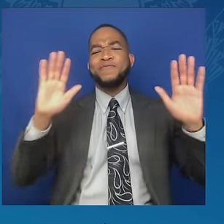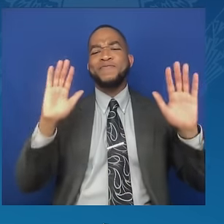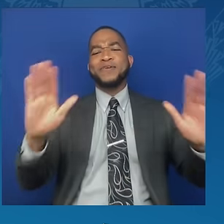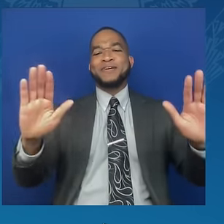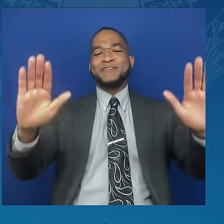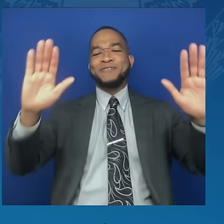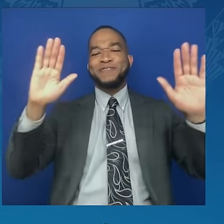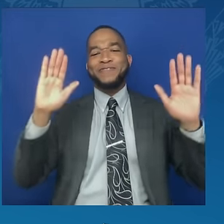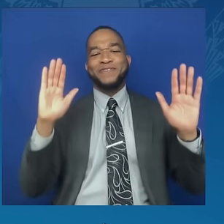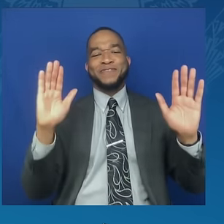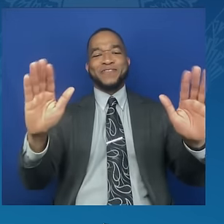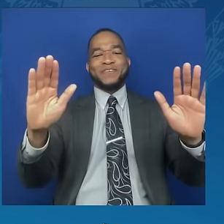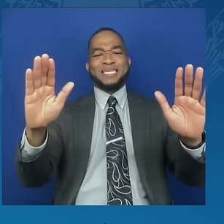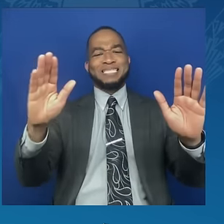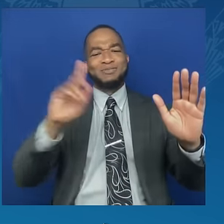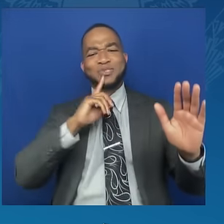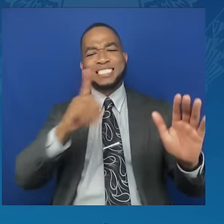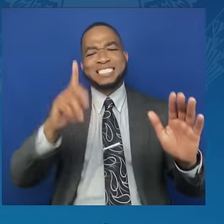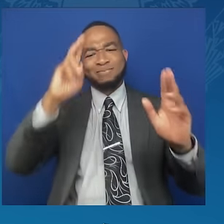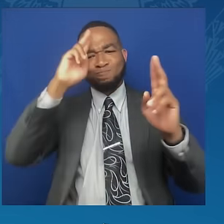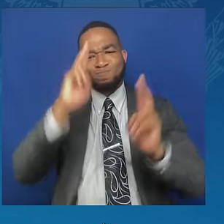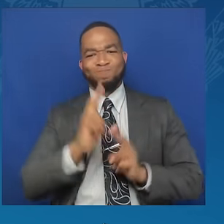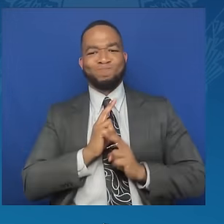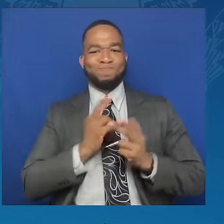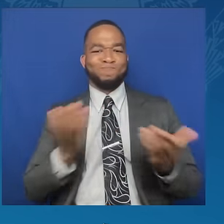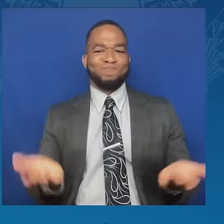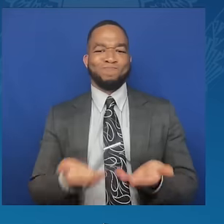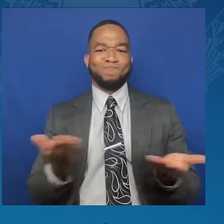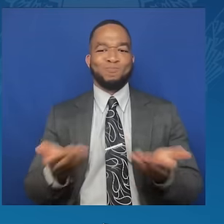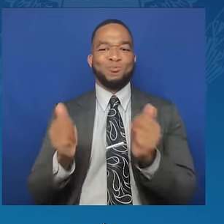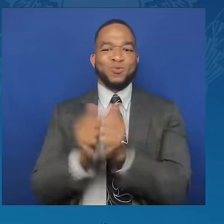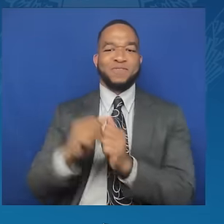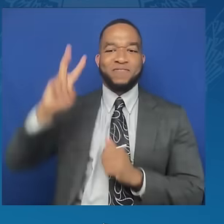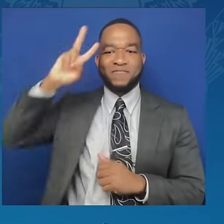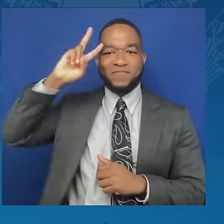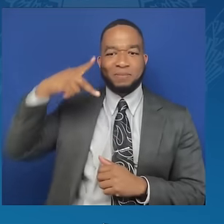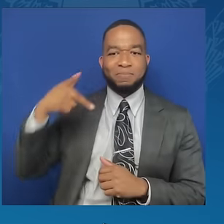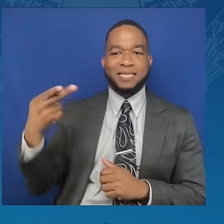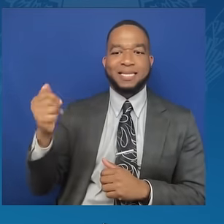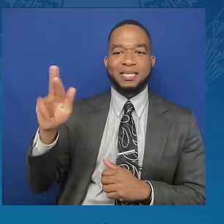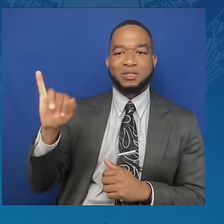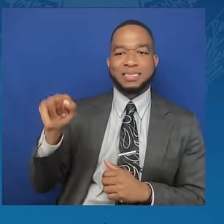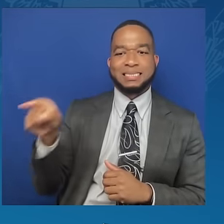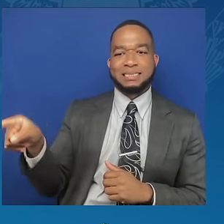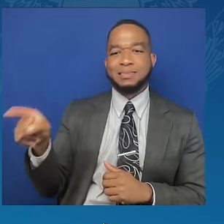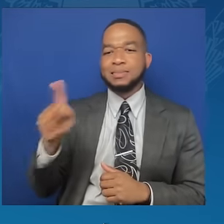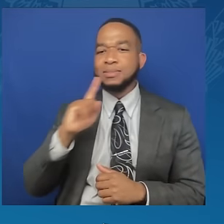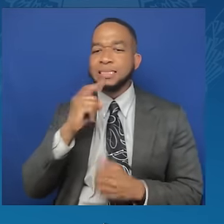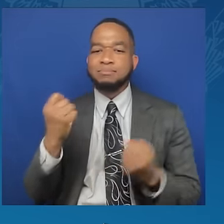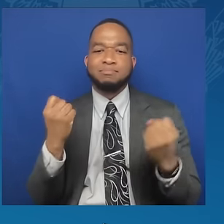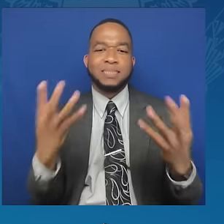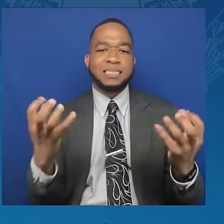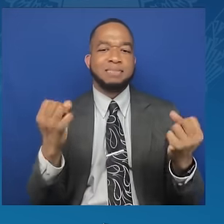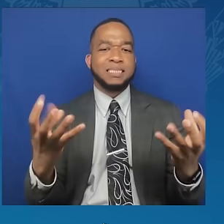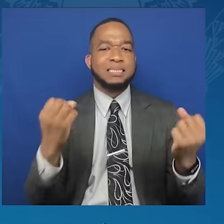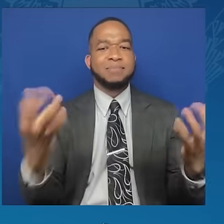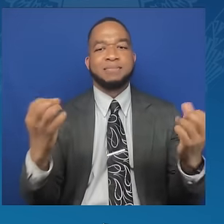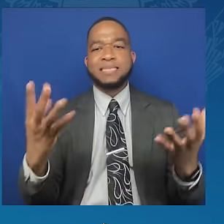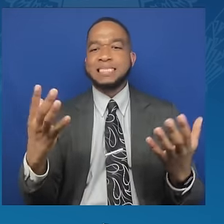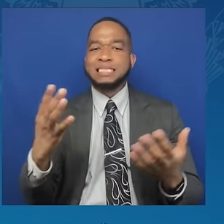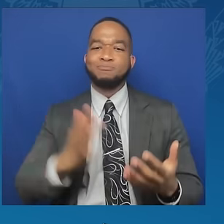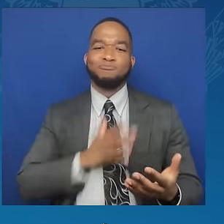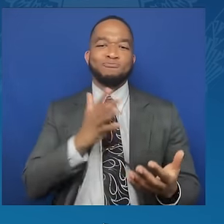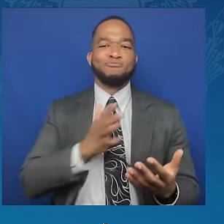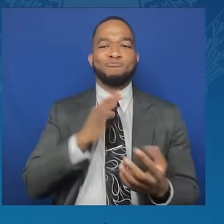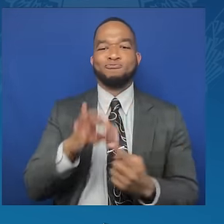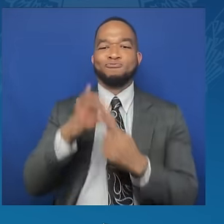with Vice President Harris and so many other distinguished guests. As the Deputy Secretary of the VA and a